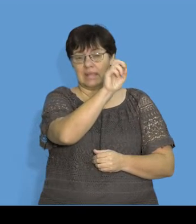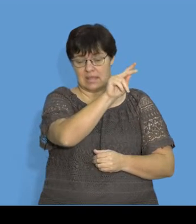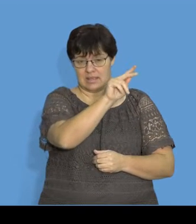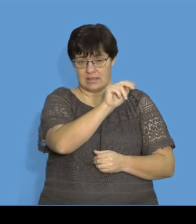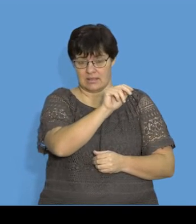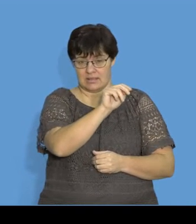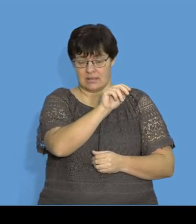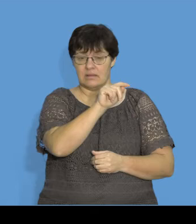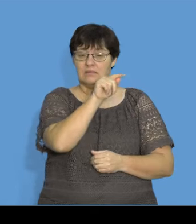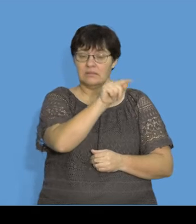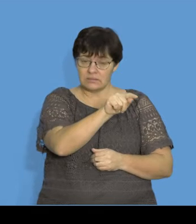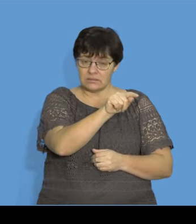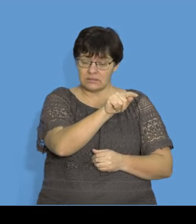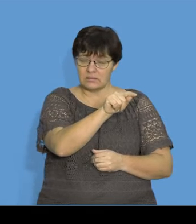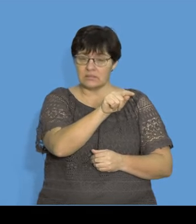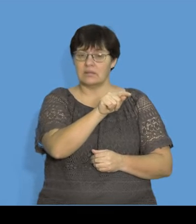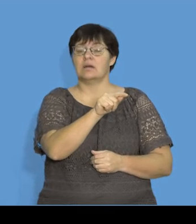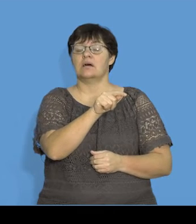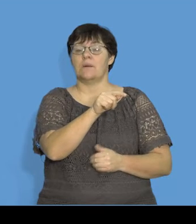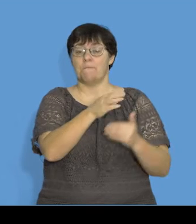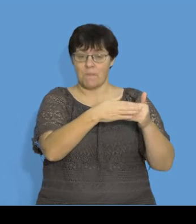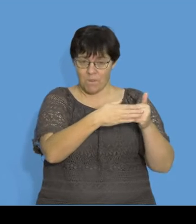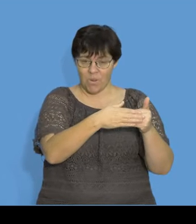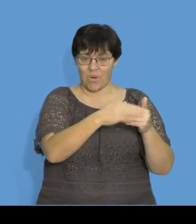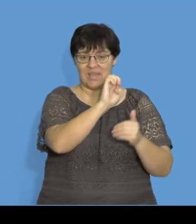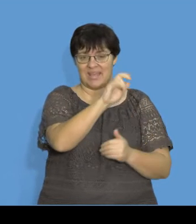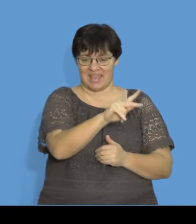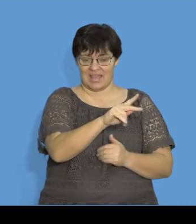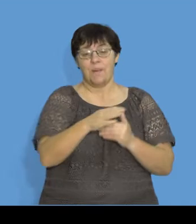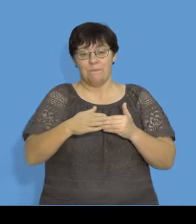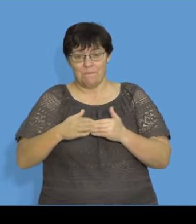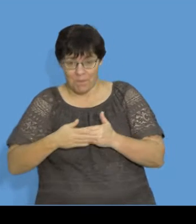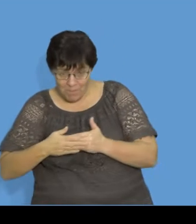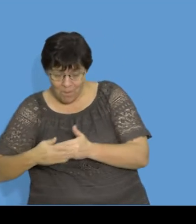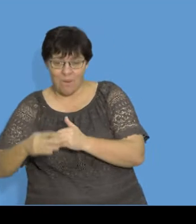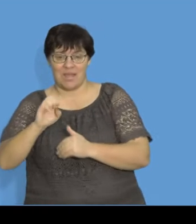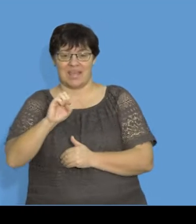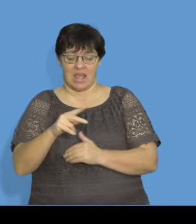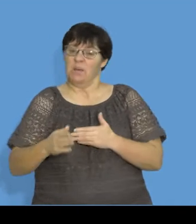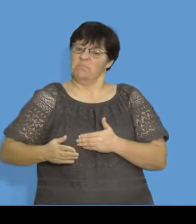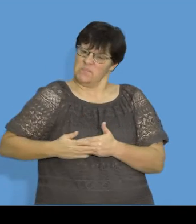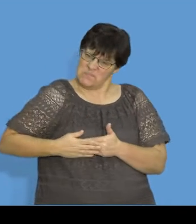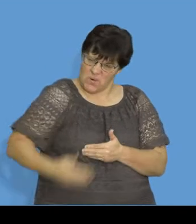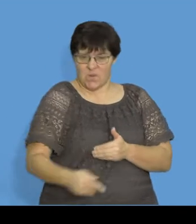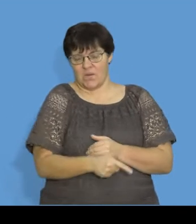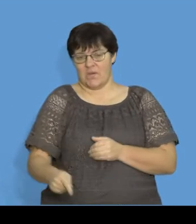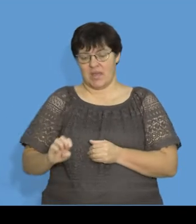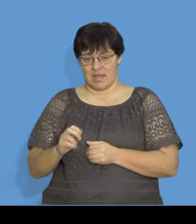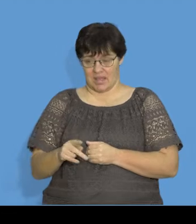Mass does affect kinetic energy, but speed is very